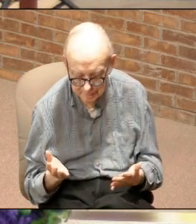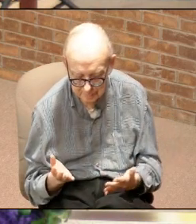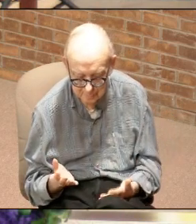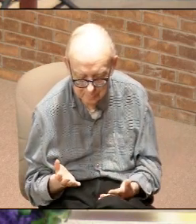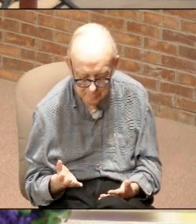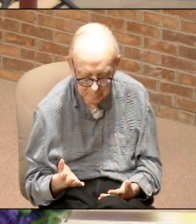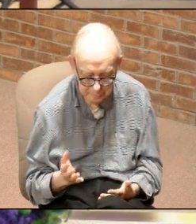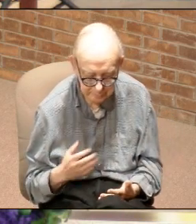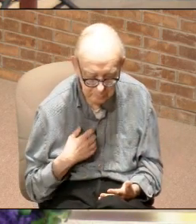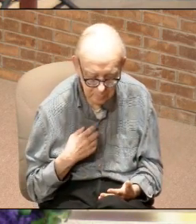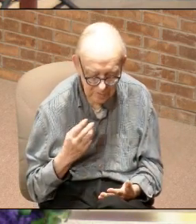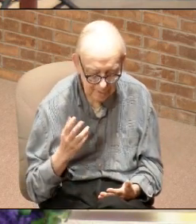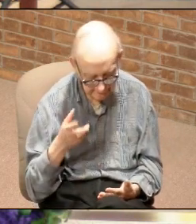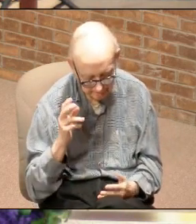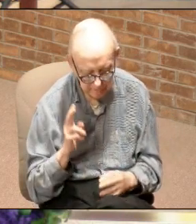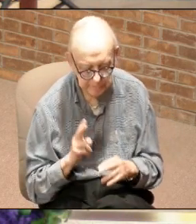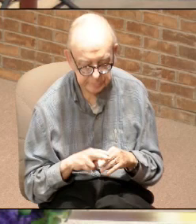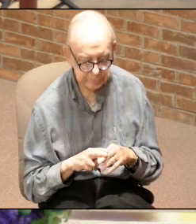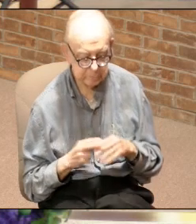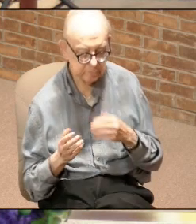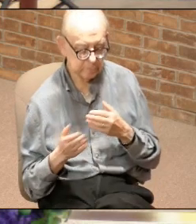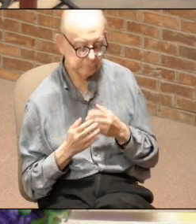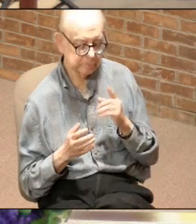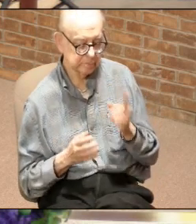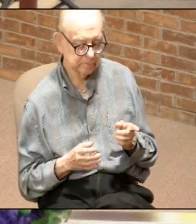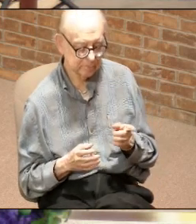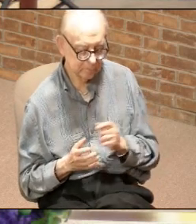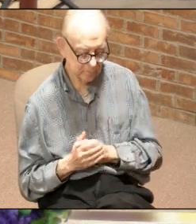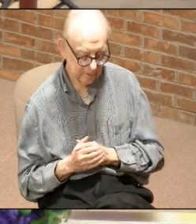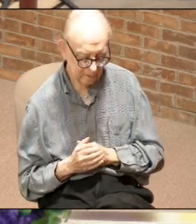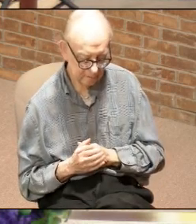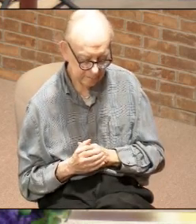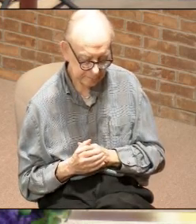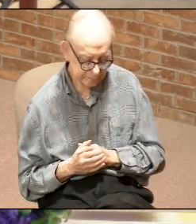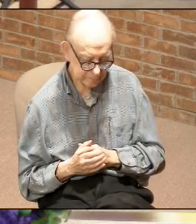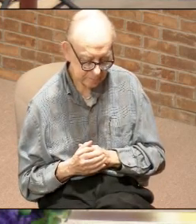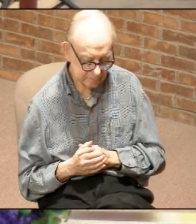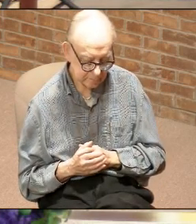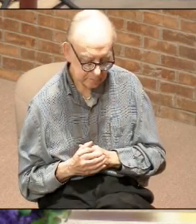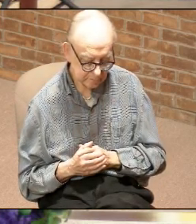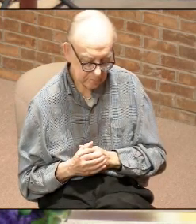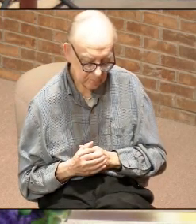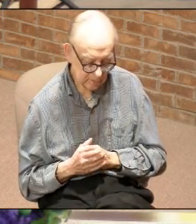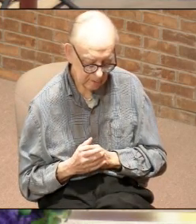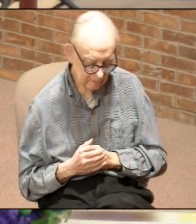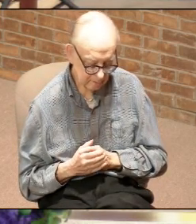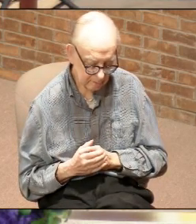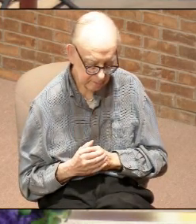he just kind of sits next to you and just